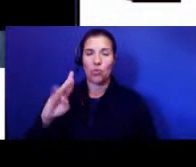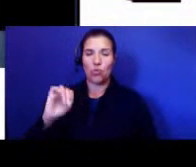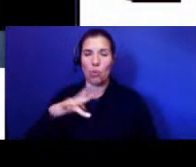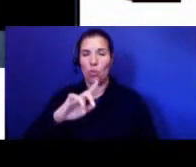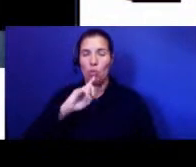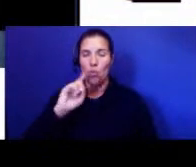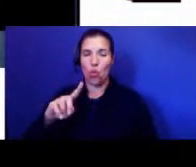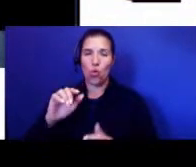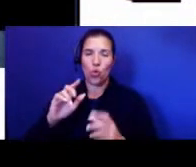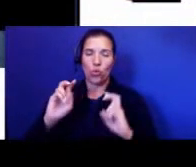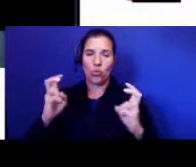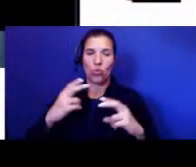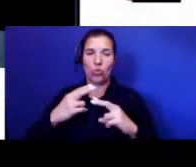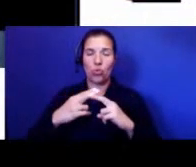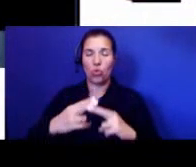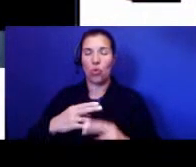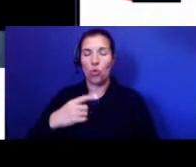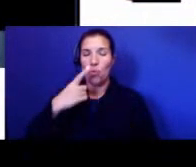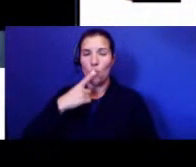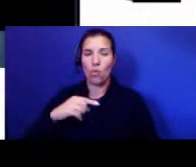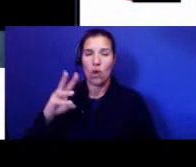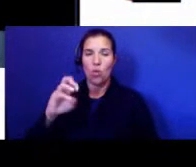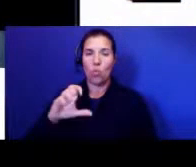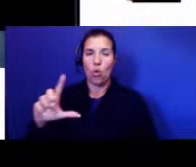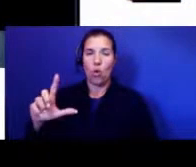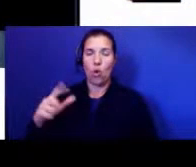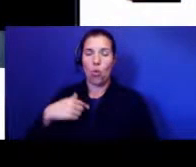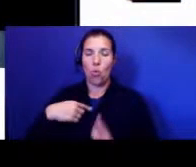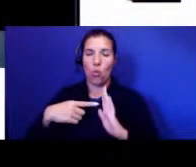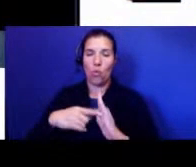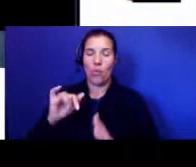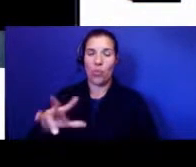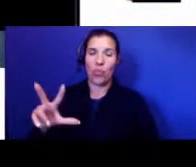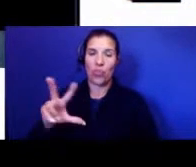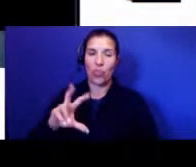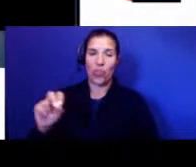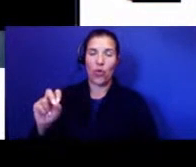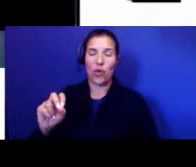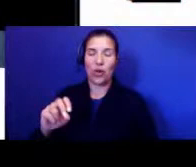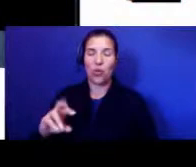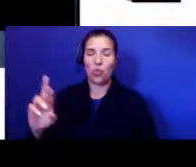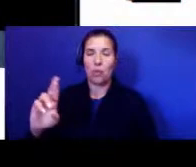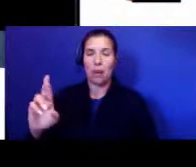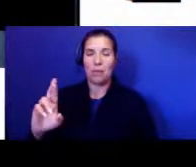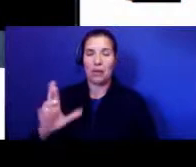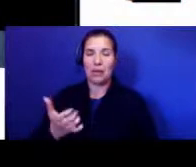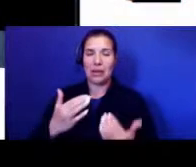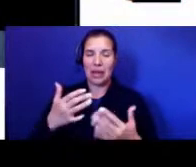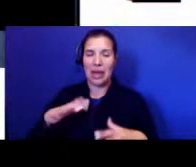red wall, representing the 30 Republican trifectas